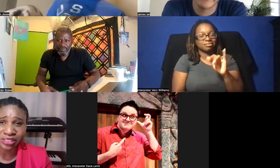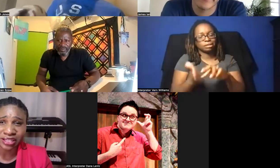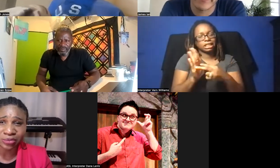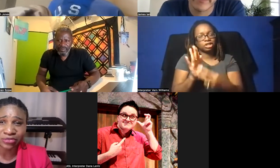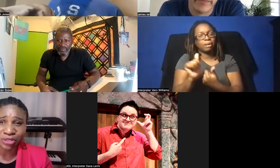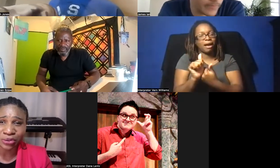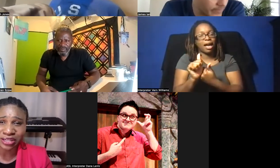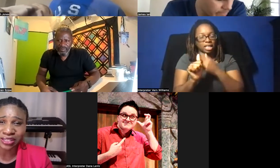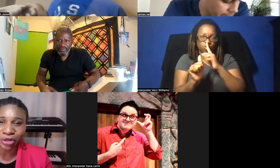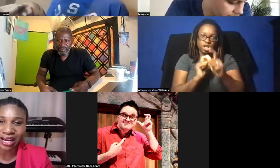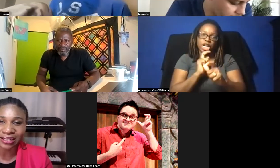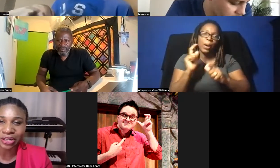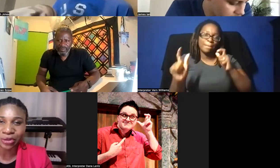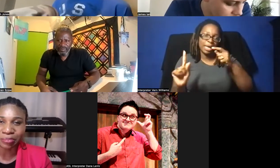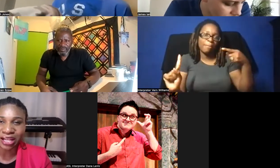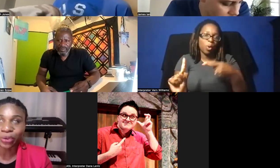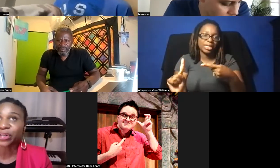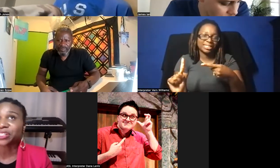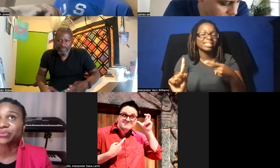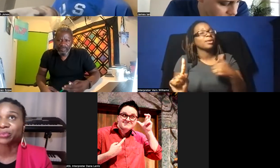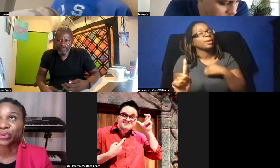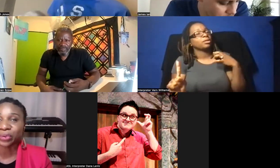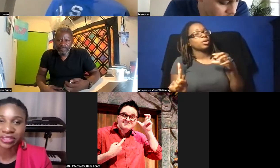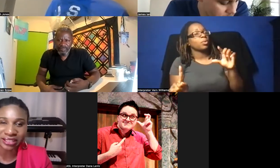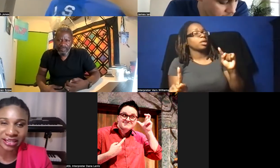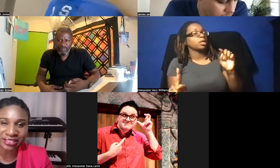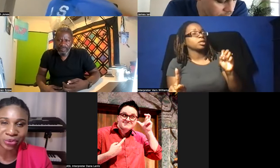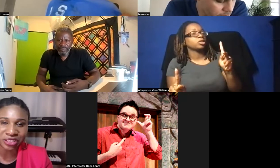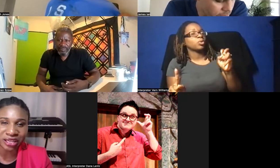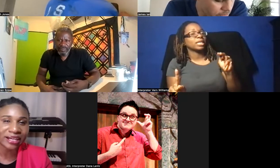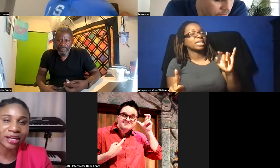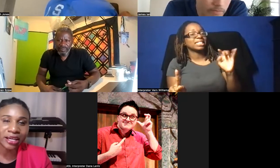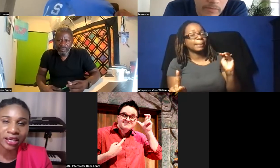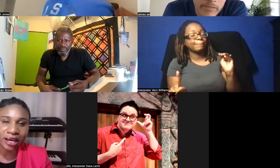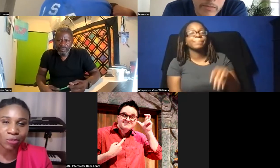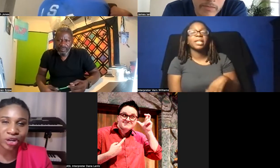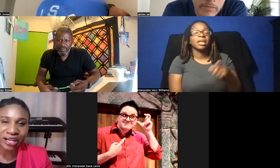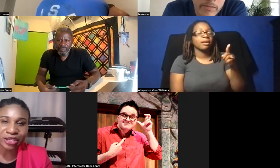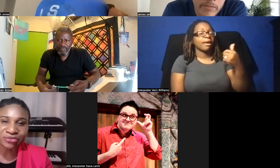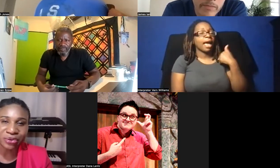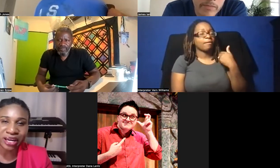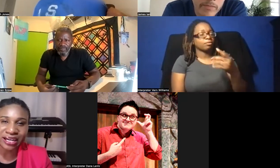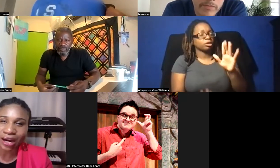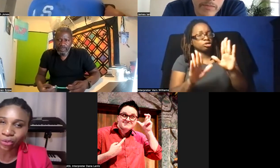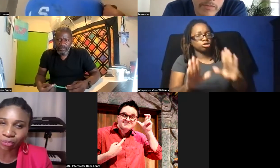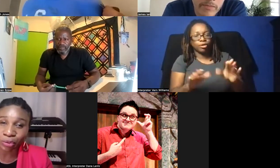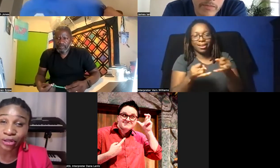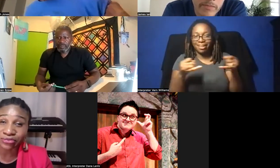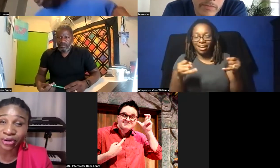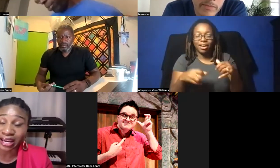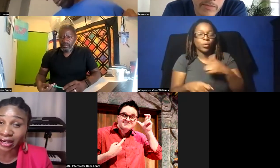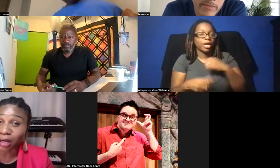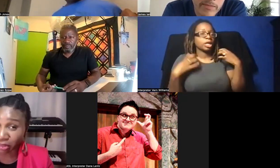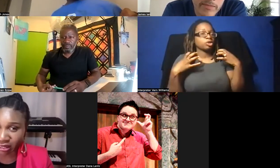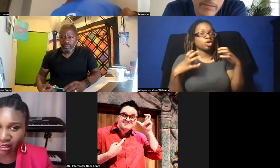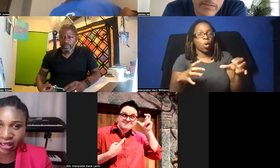know, sticking away from tokenism, we're not, you know, Namel Norris from Four Wheel City, he has this great line. We're not looking for a handout, but we're looking for a